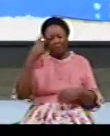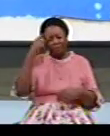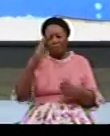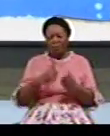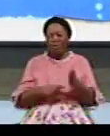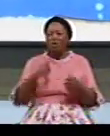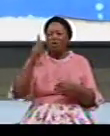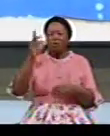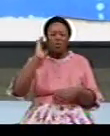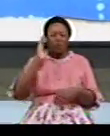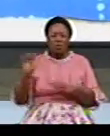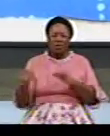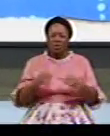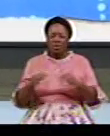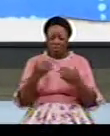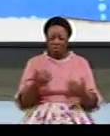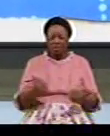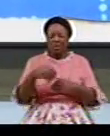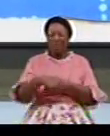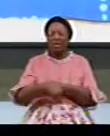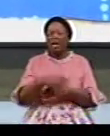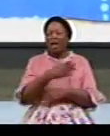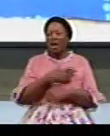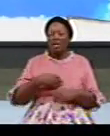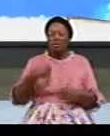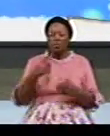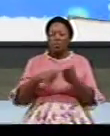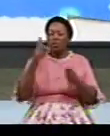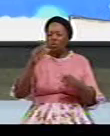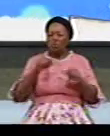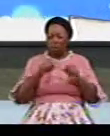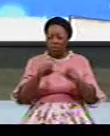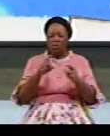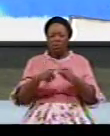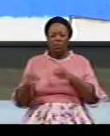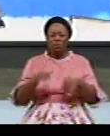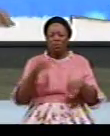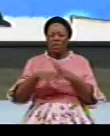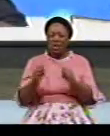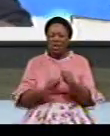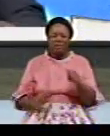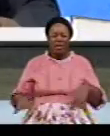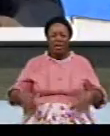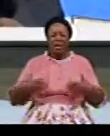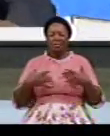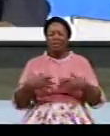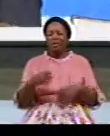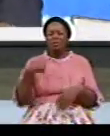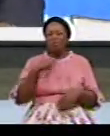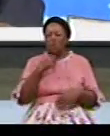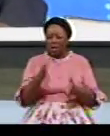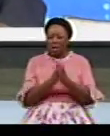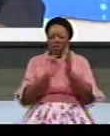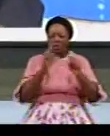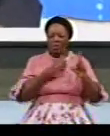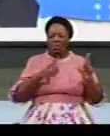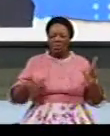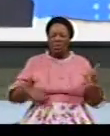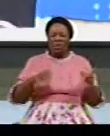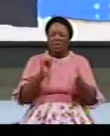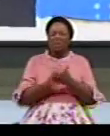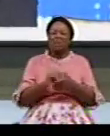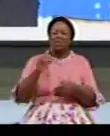Psalm 51, and we're looking and at verse 6. Behold, thou desirest truth in the